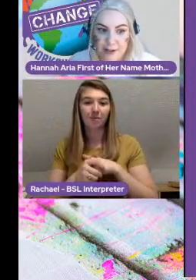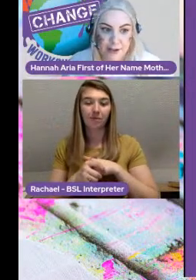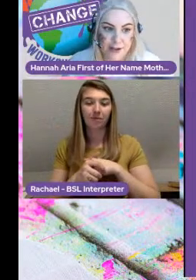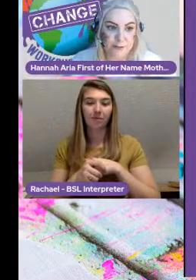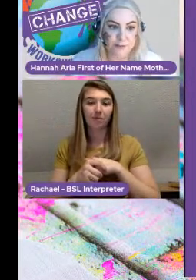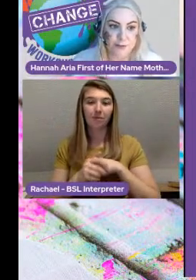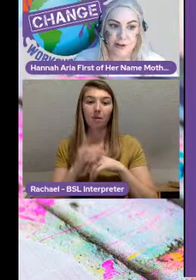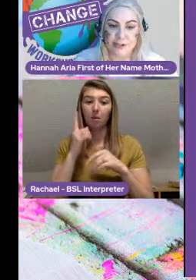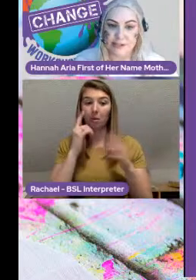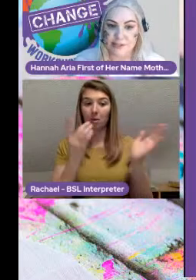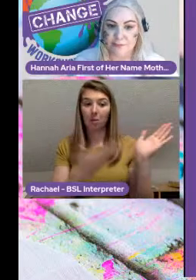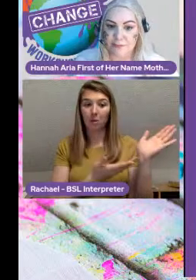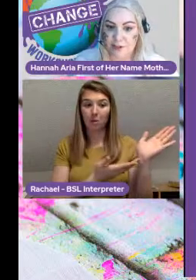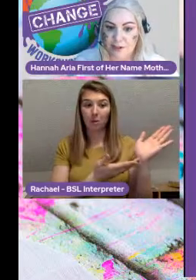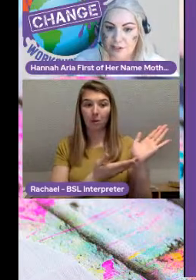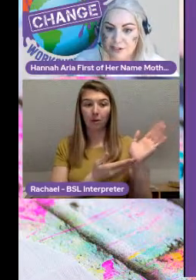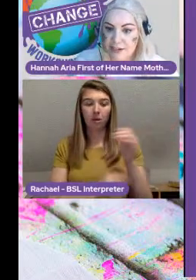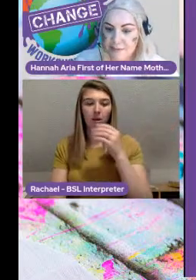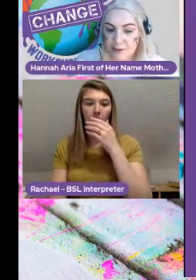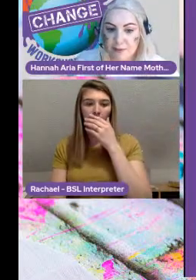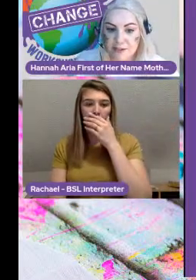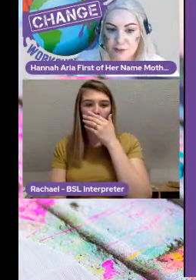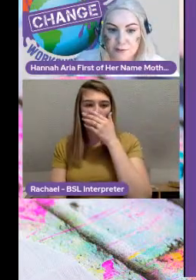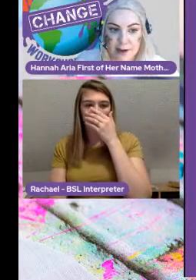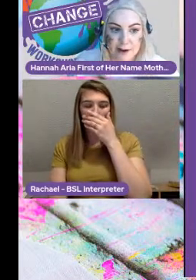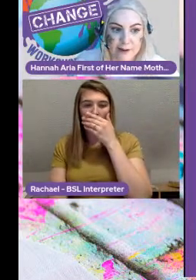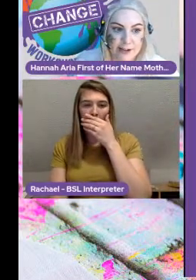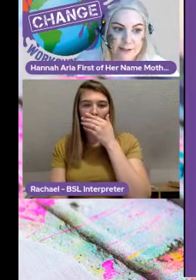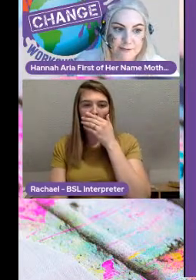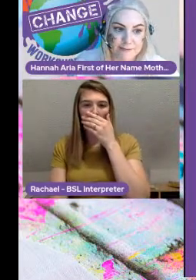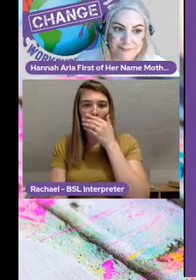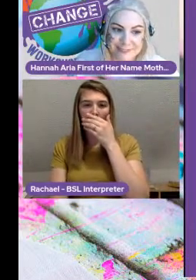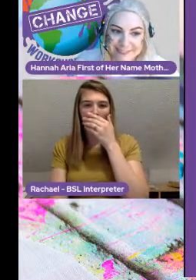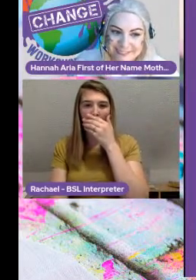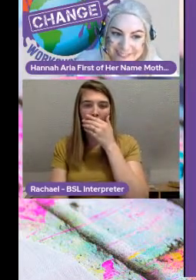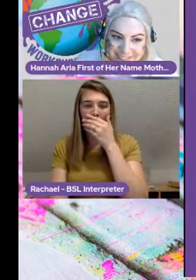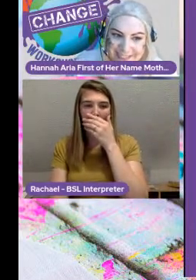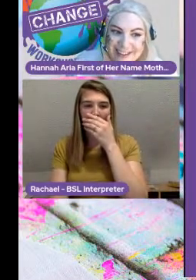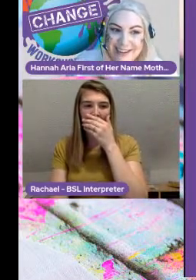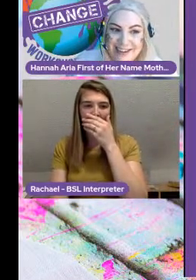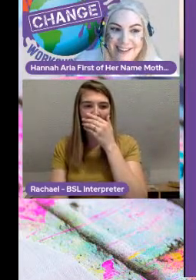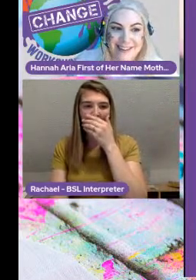Here we go. Right. Jasmine the Magical Fairy.